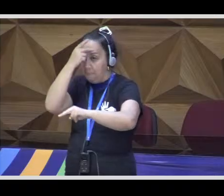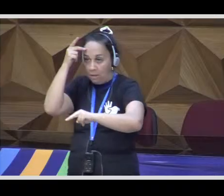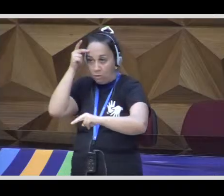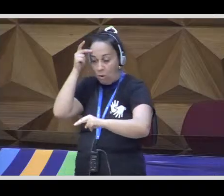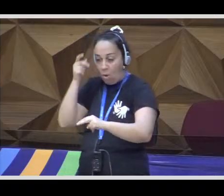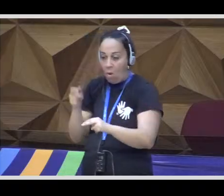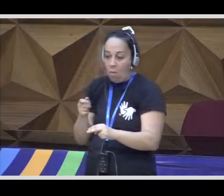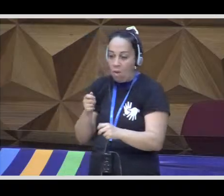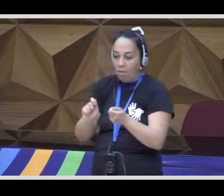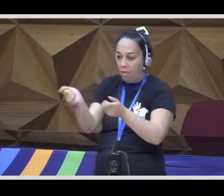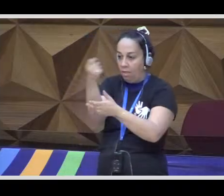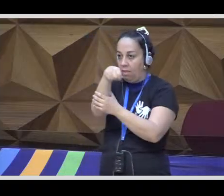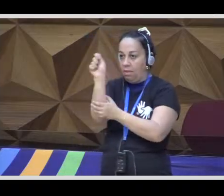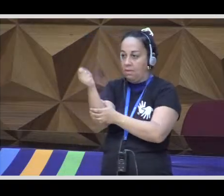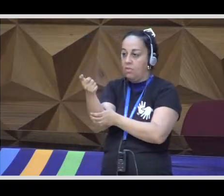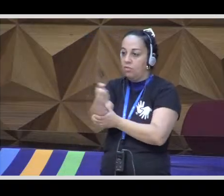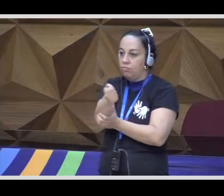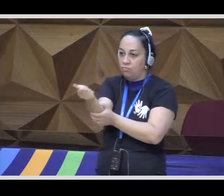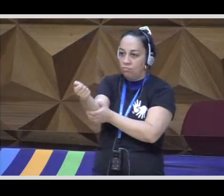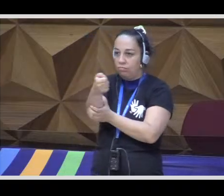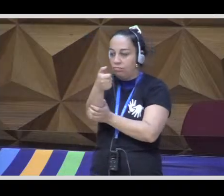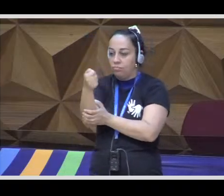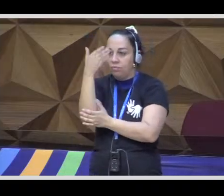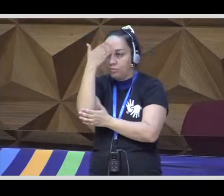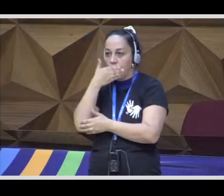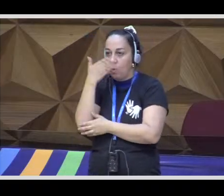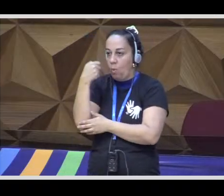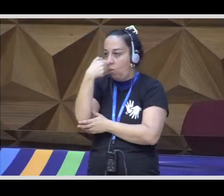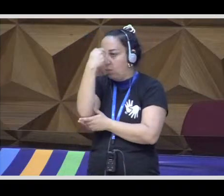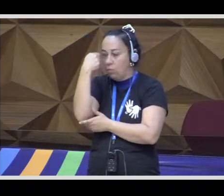acceptable. So those face-to-face